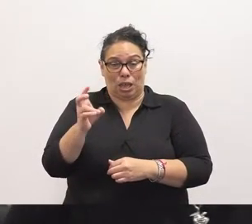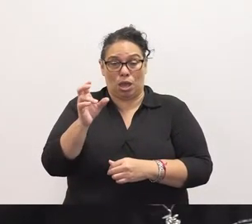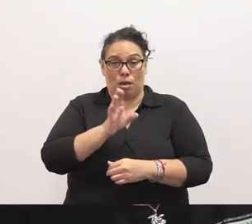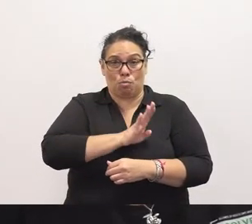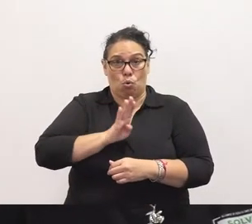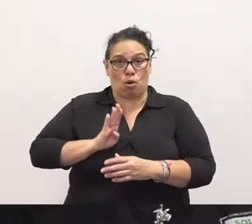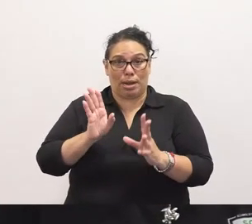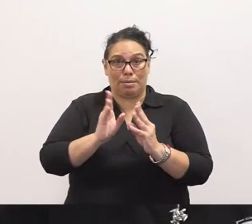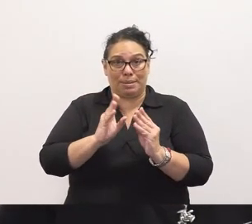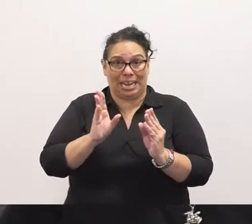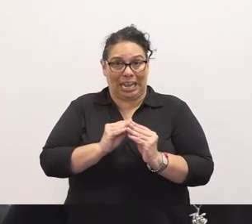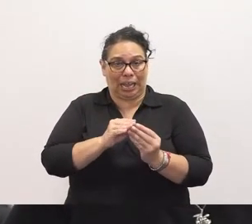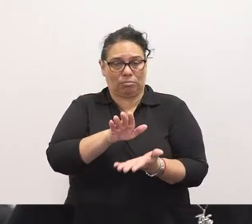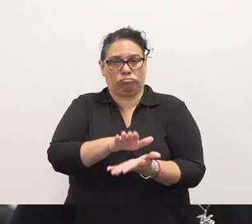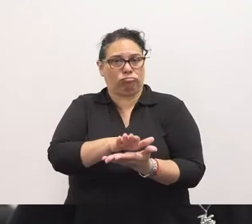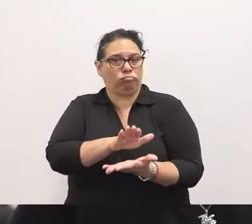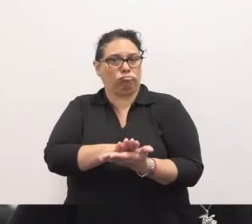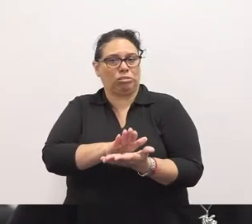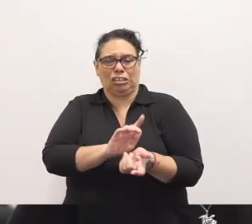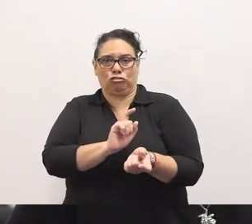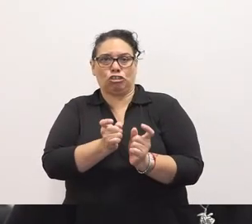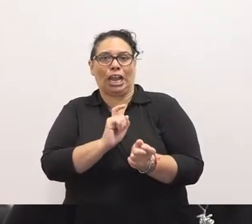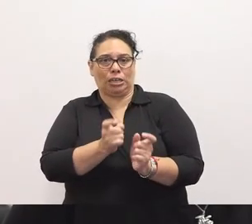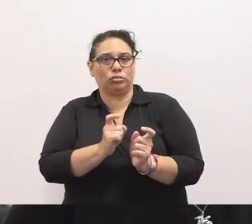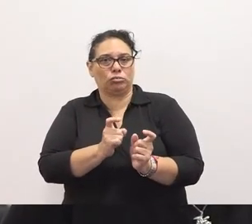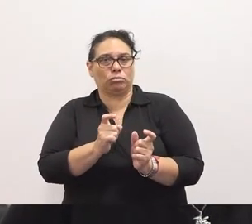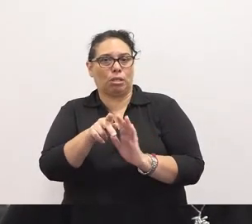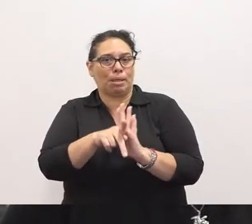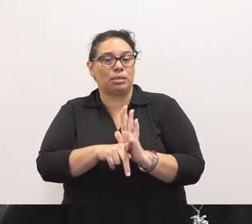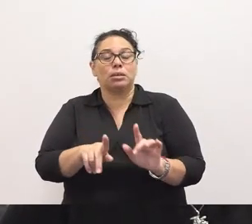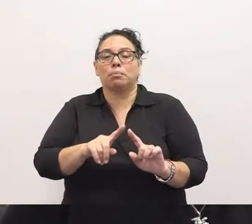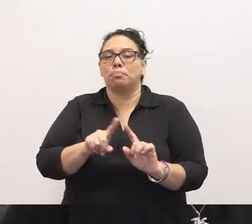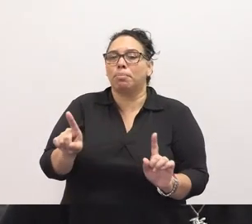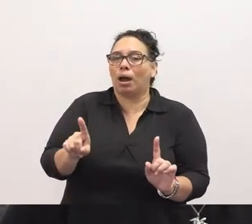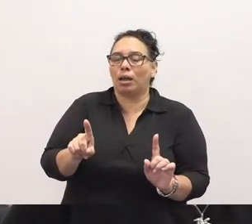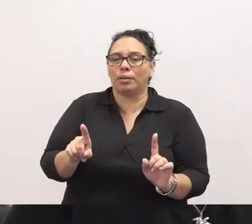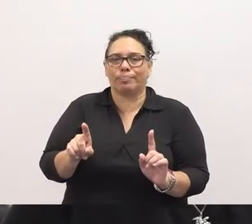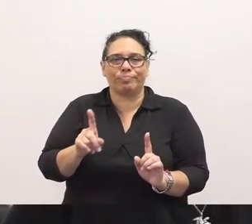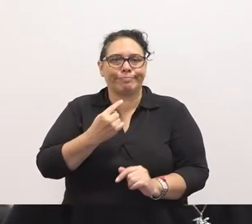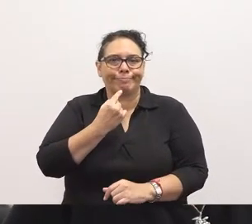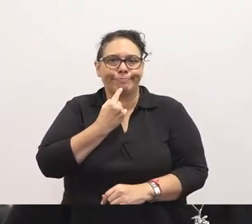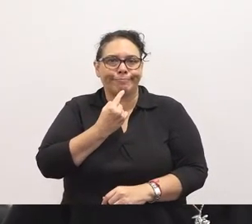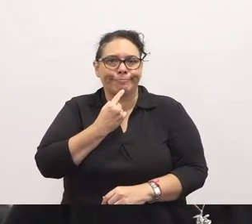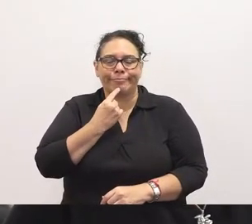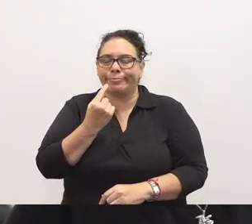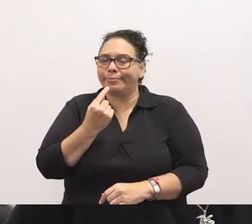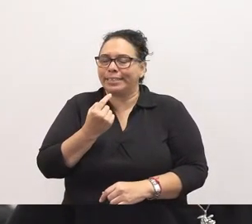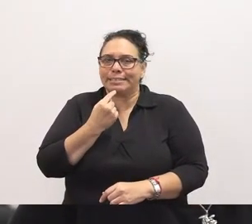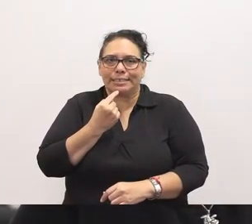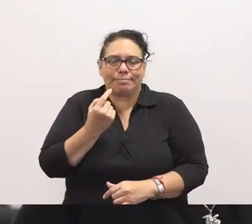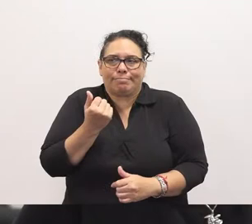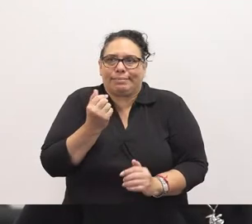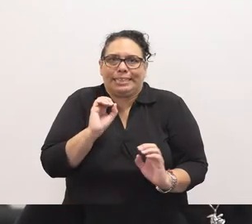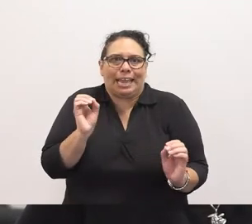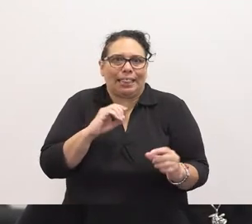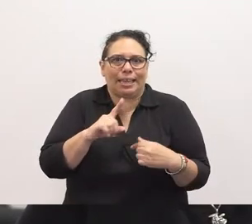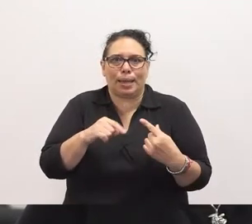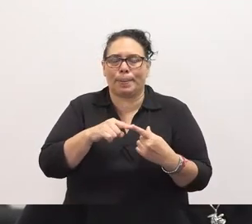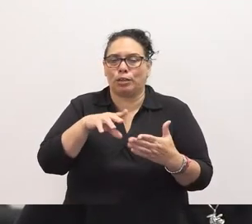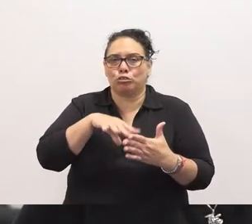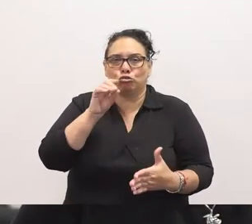district staff is to be commended for trying to make positive change. However, there's no mention of the process for students with IEPs and